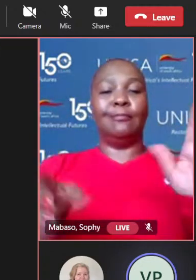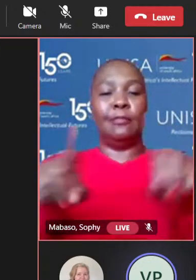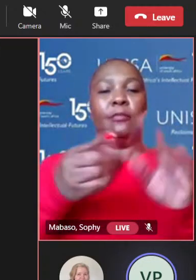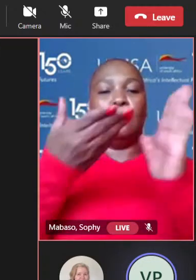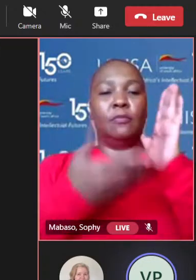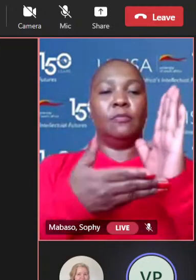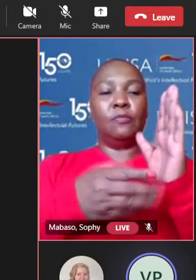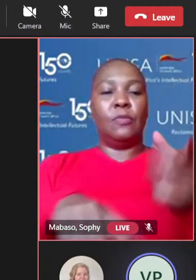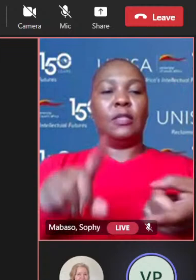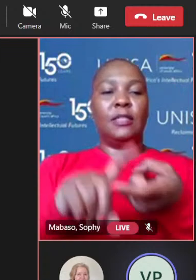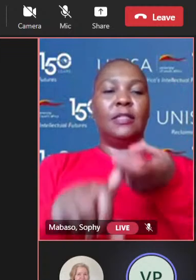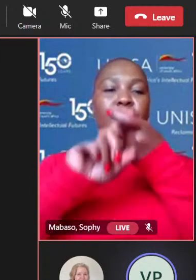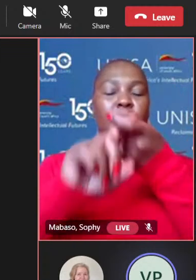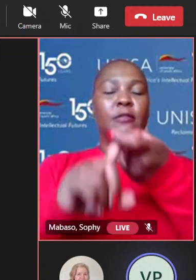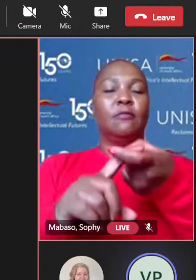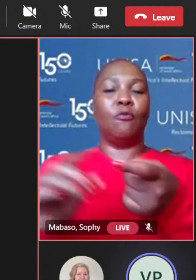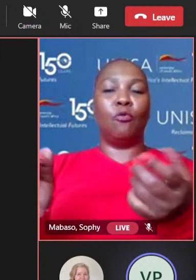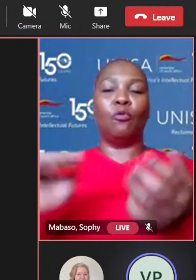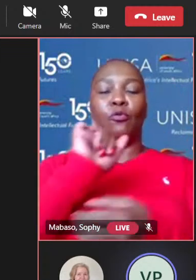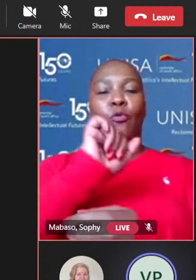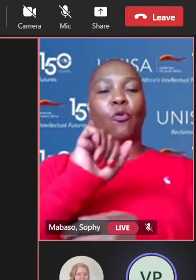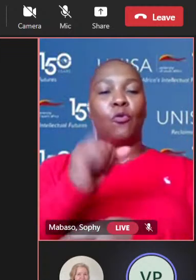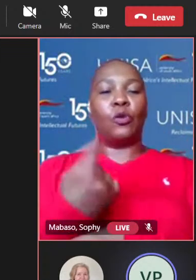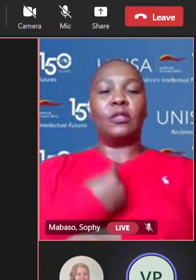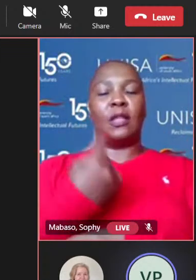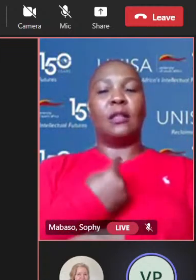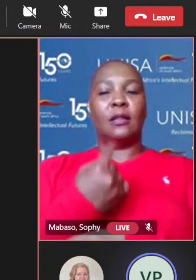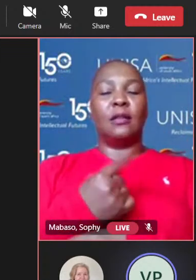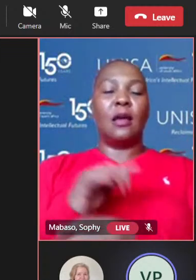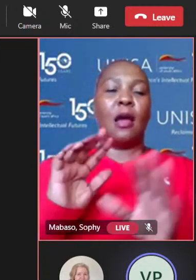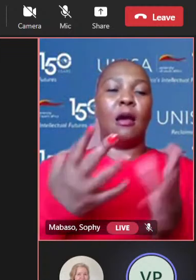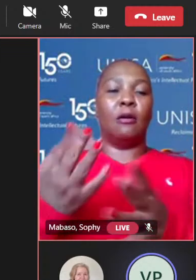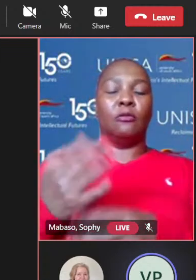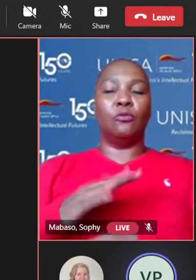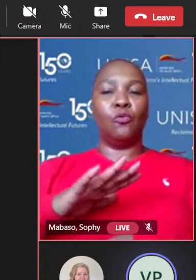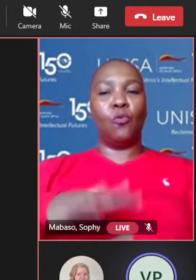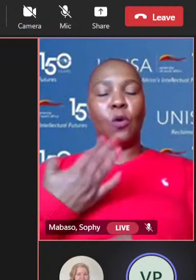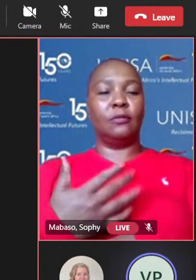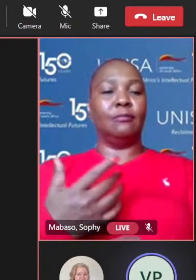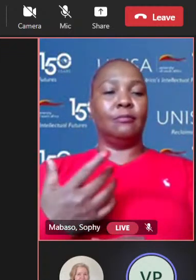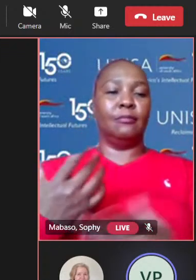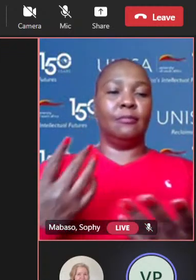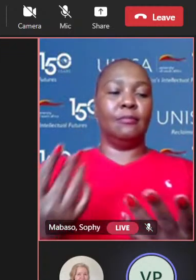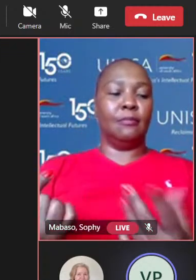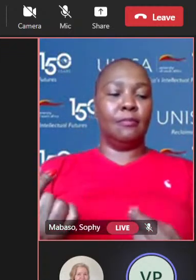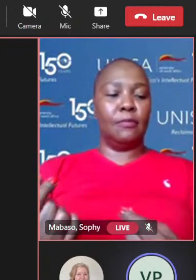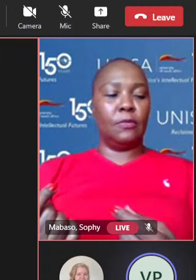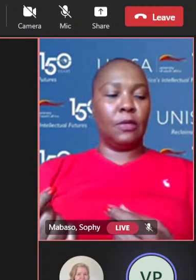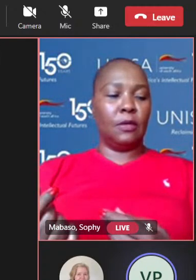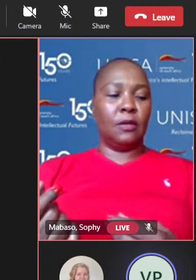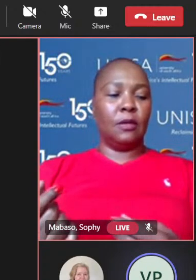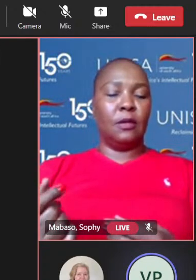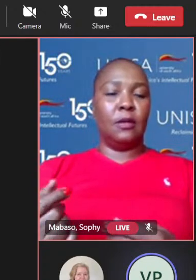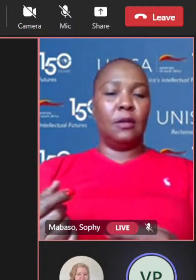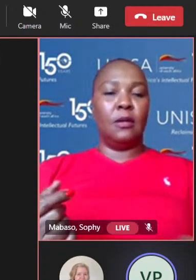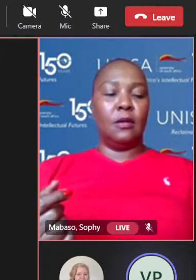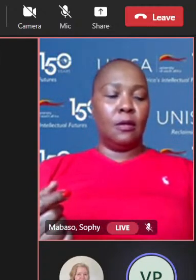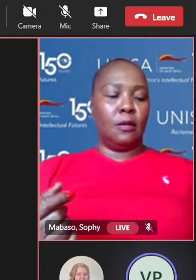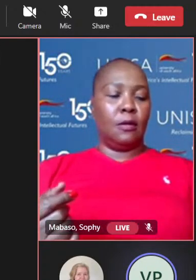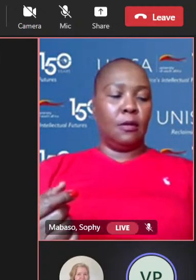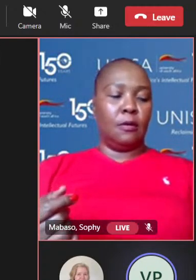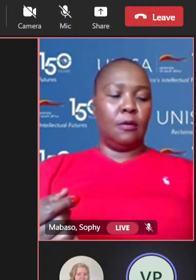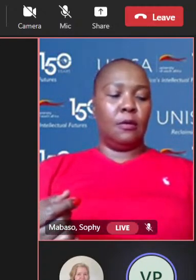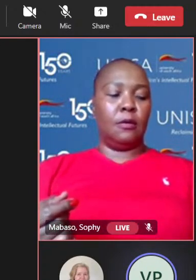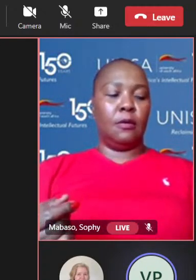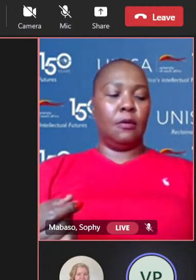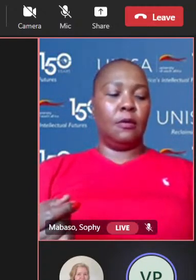on yourself how you want to plan the study to schedule